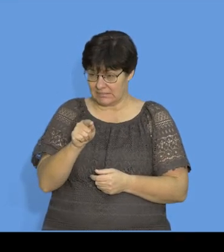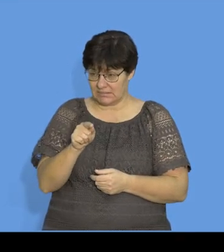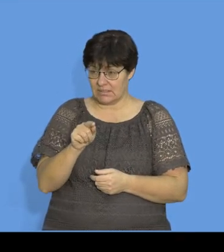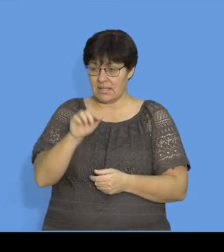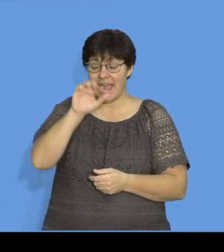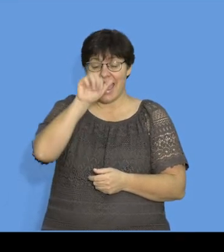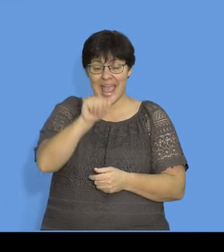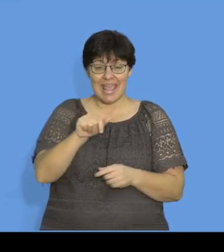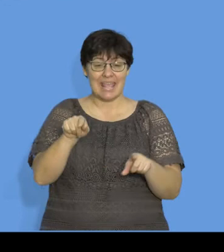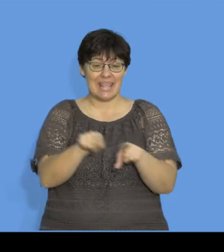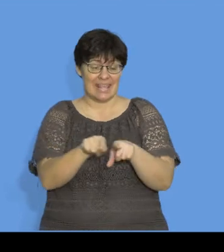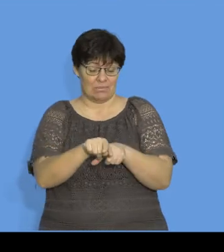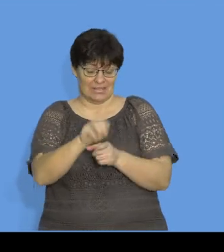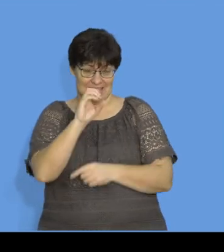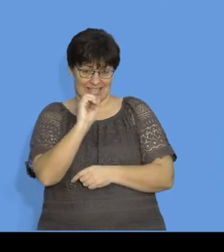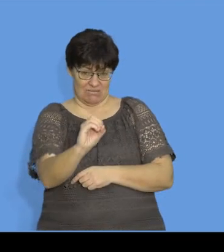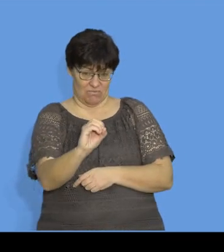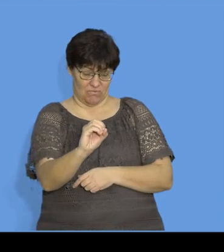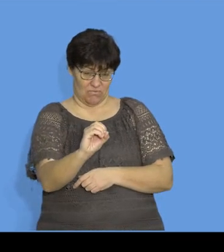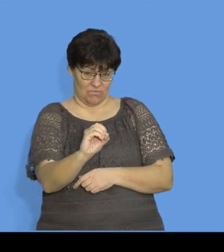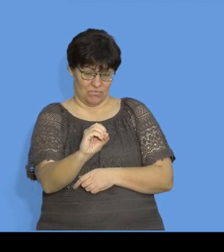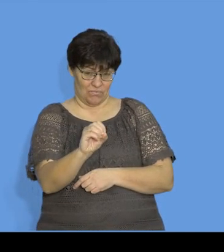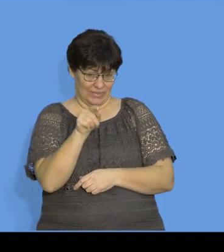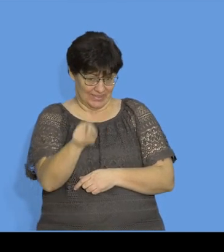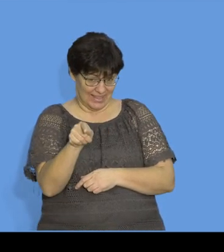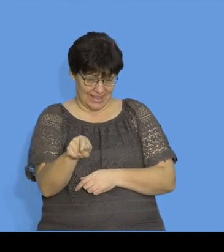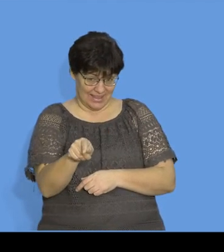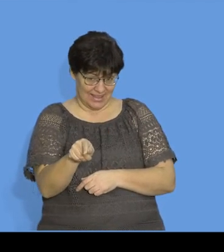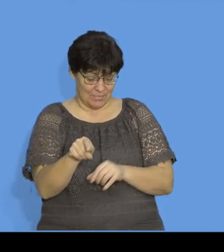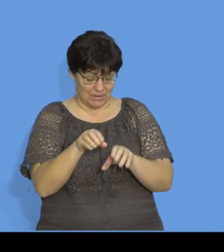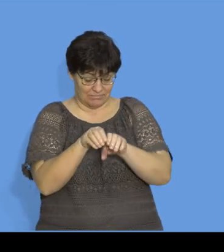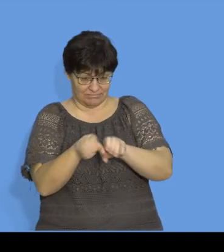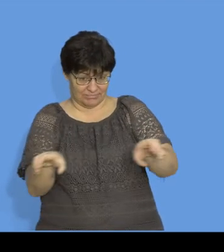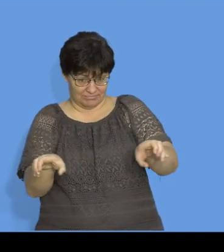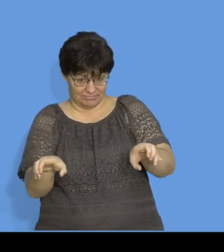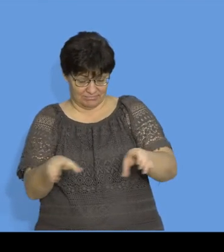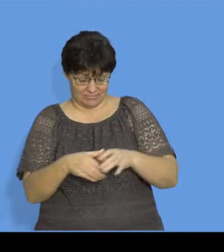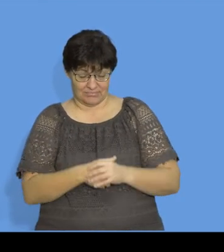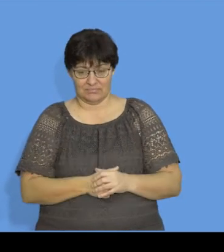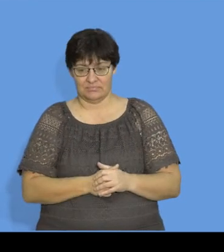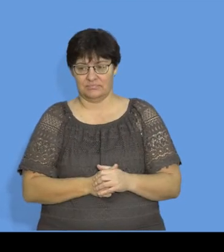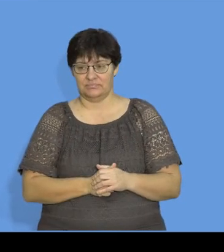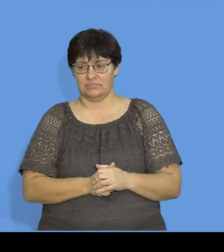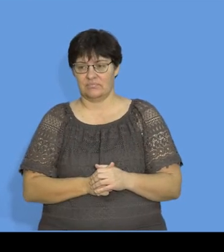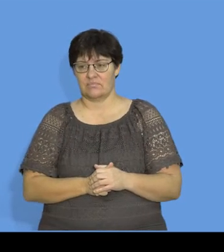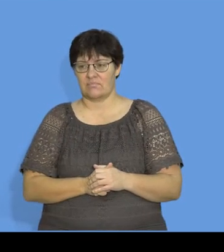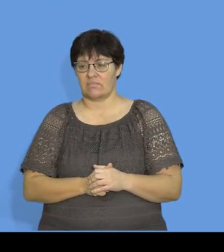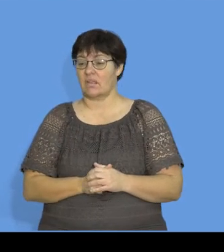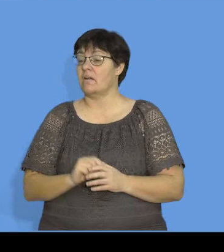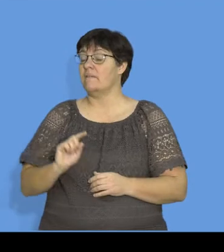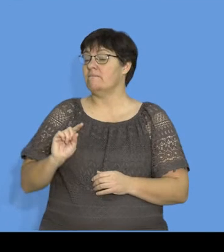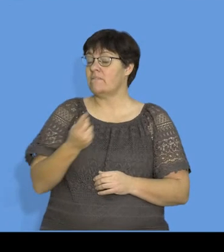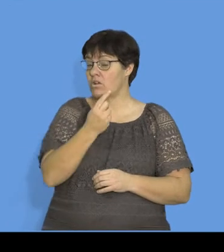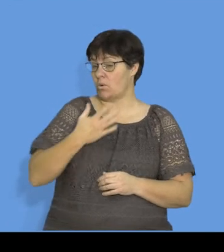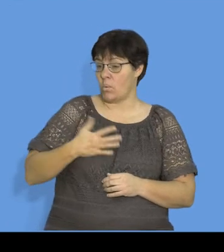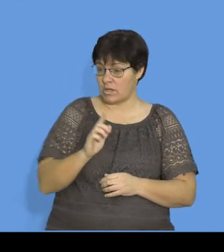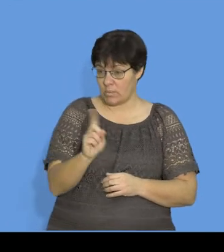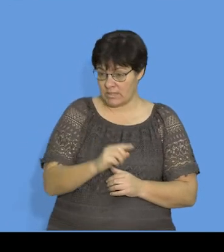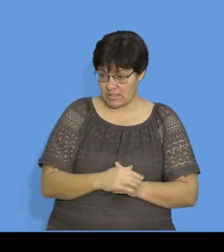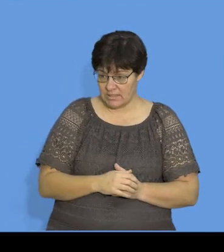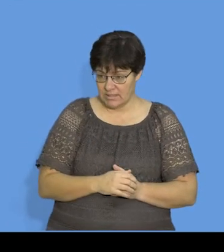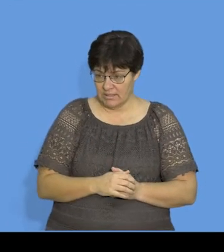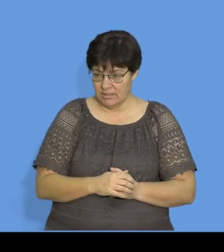A equals 0. There's 2 parts to this. First thing they want is